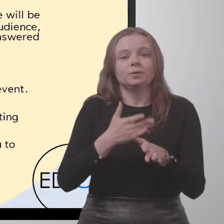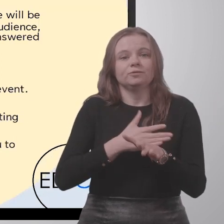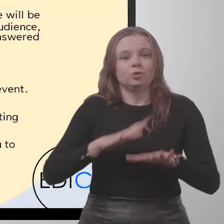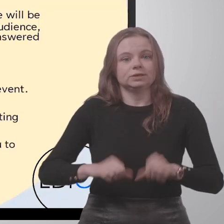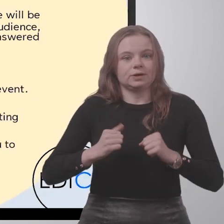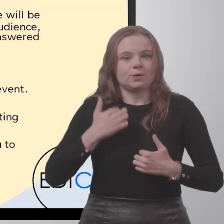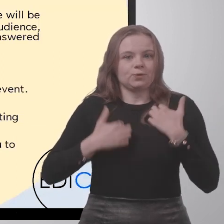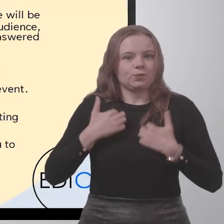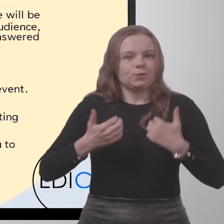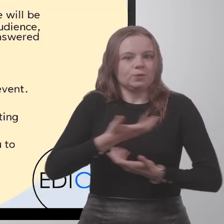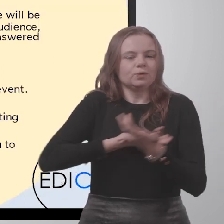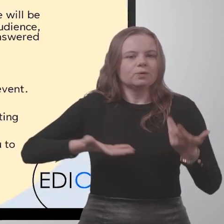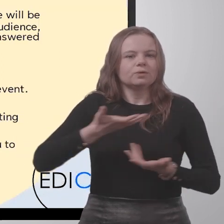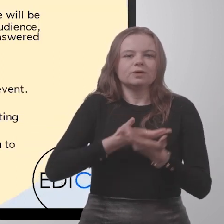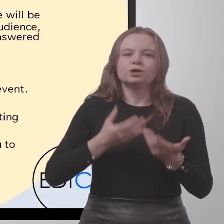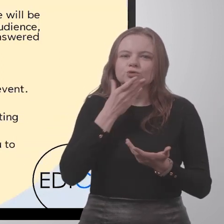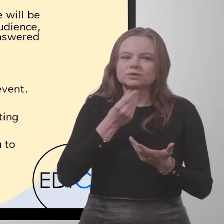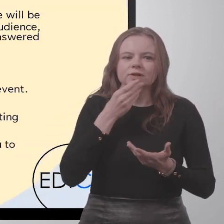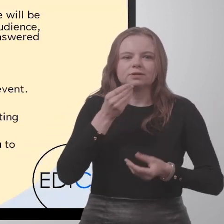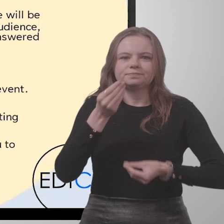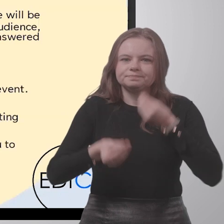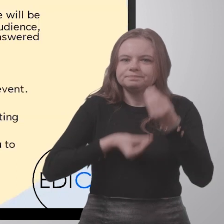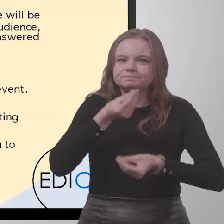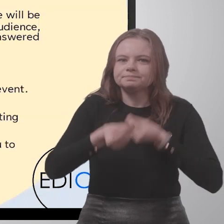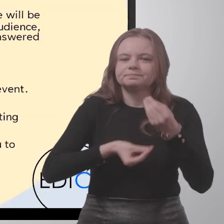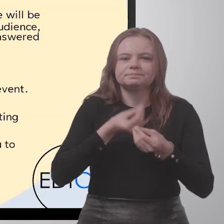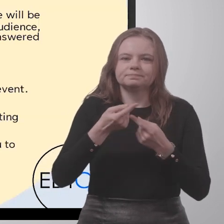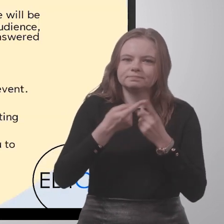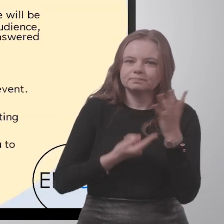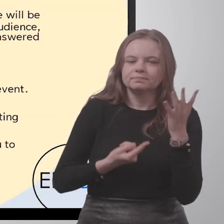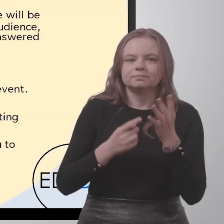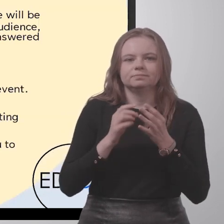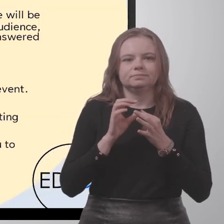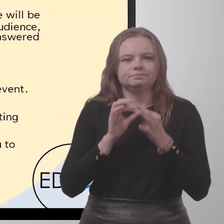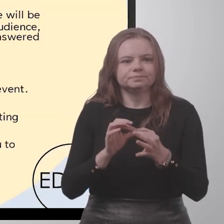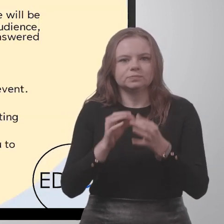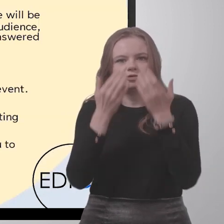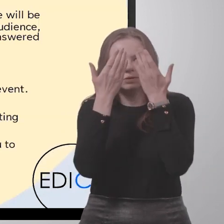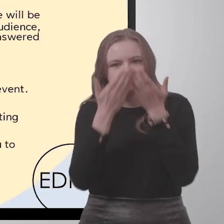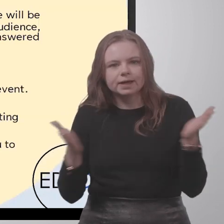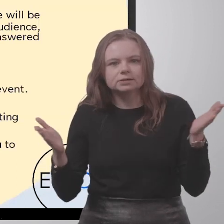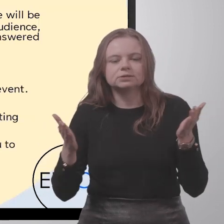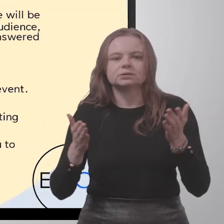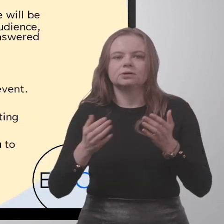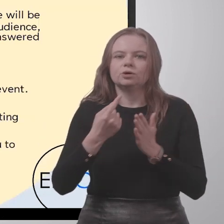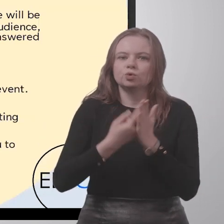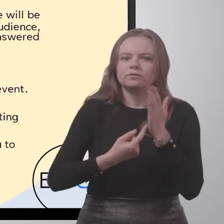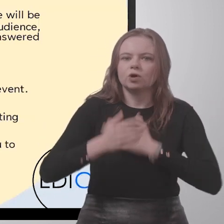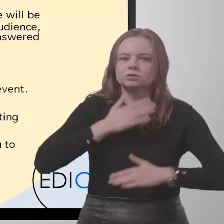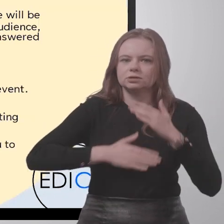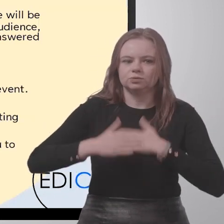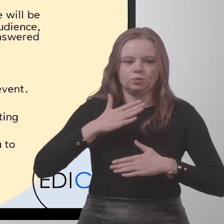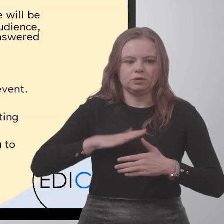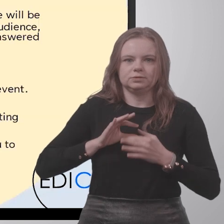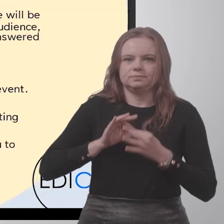with the festivities, it's probably just useful to go over one or two things in terms of really the respect and the kind of code of conduct that we want to